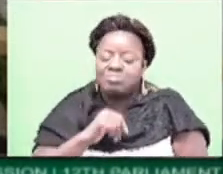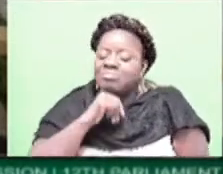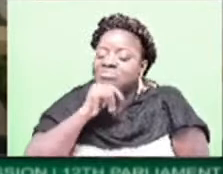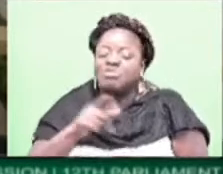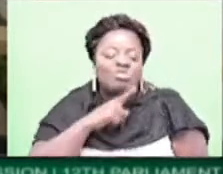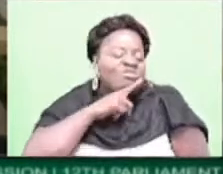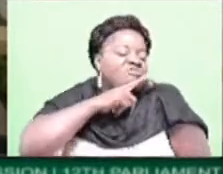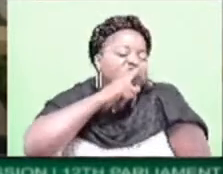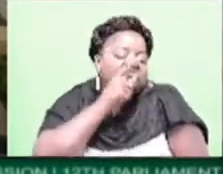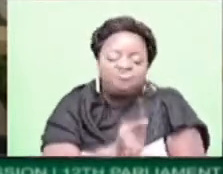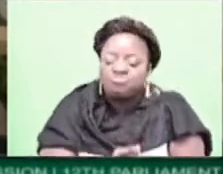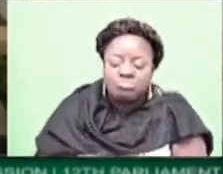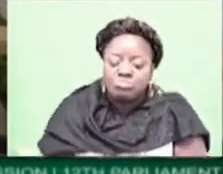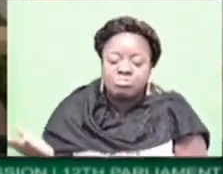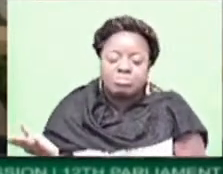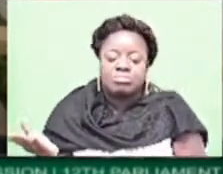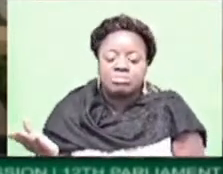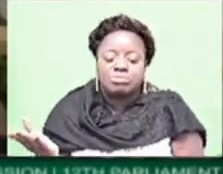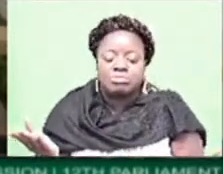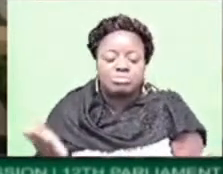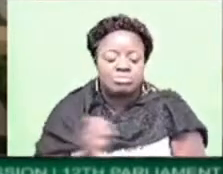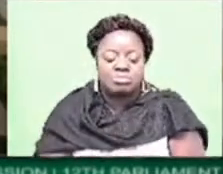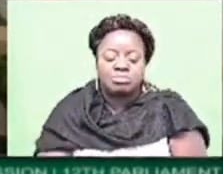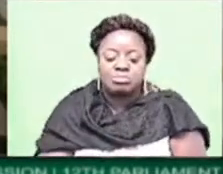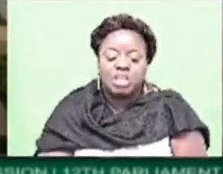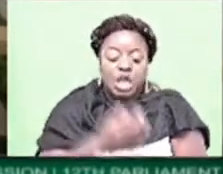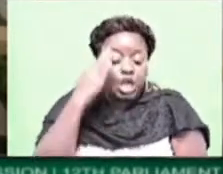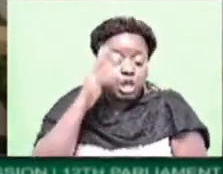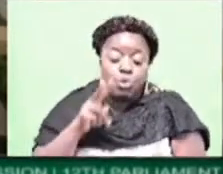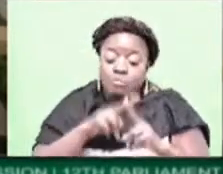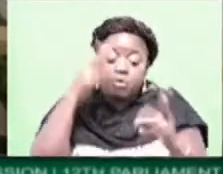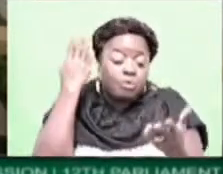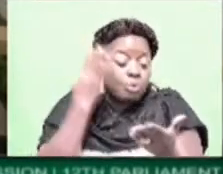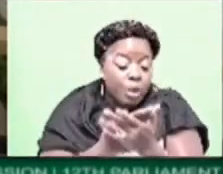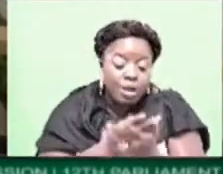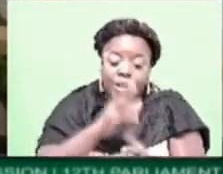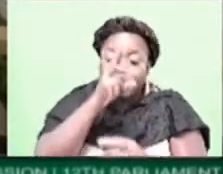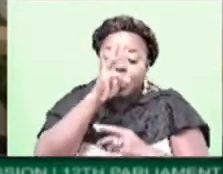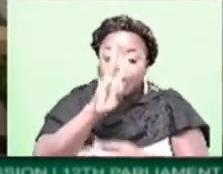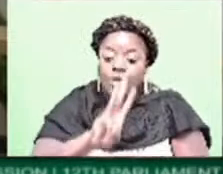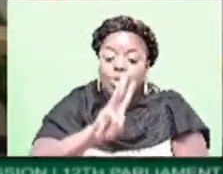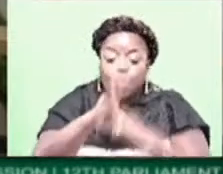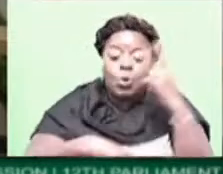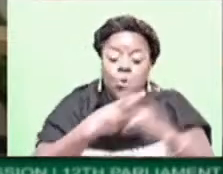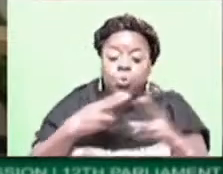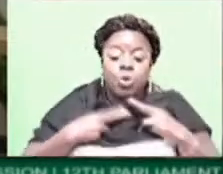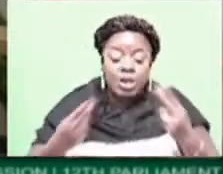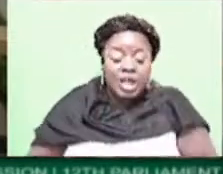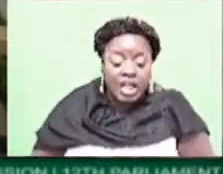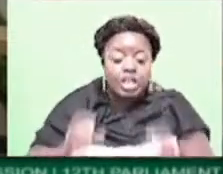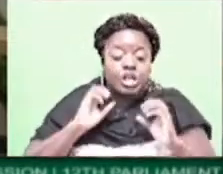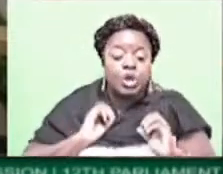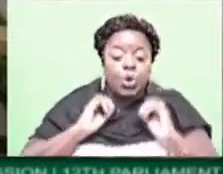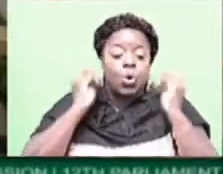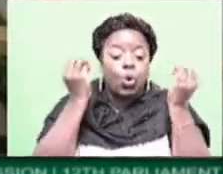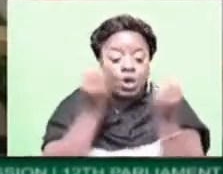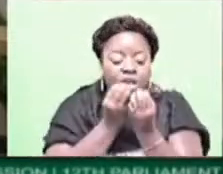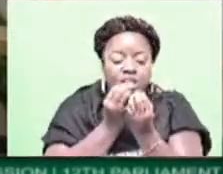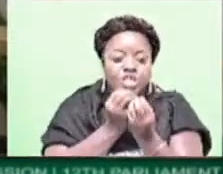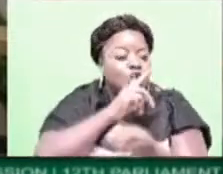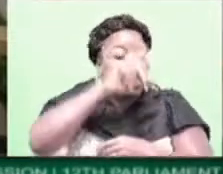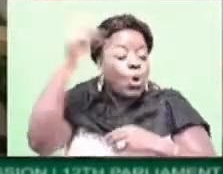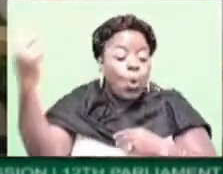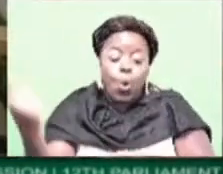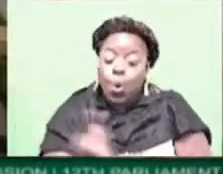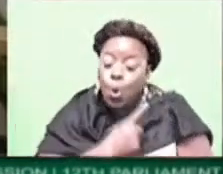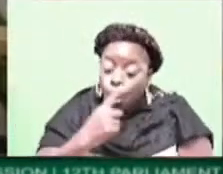because the Honourable Minister knew very well that the position of the World Health Organization was strong and resolute since